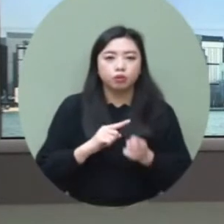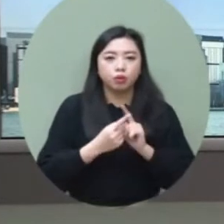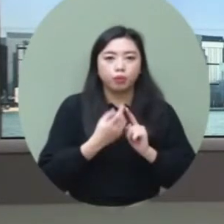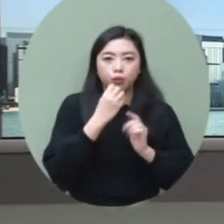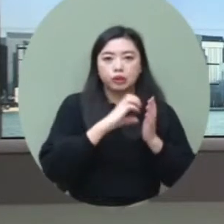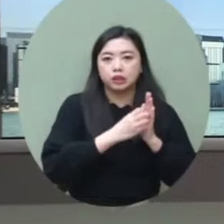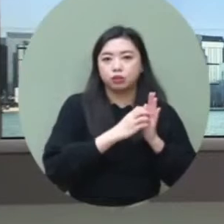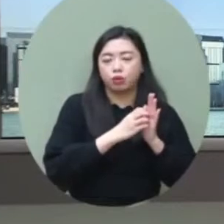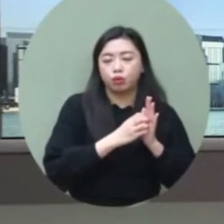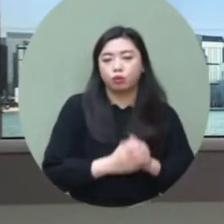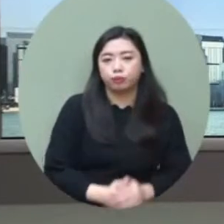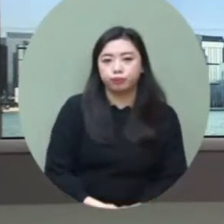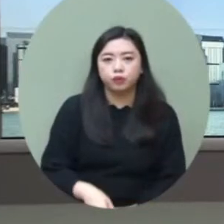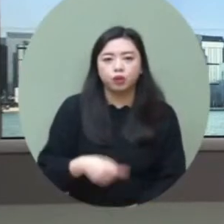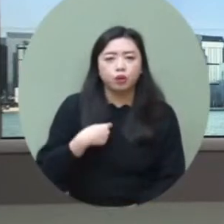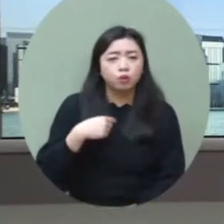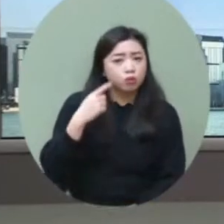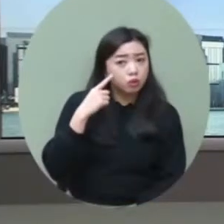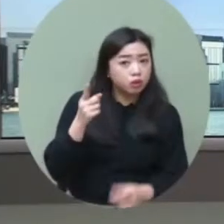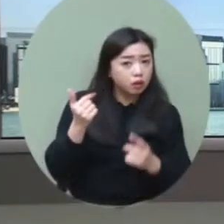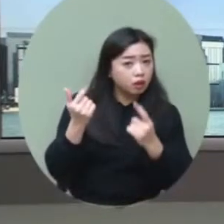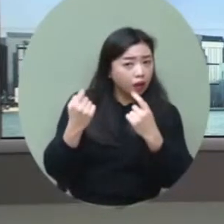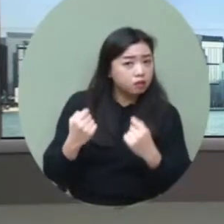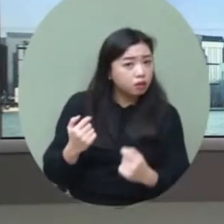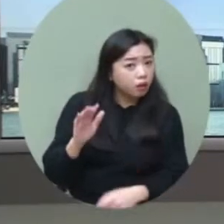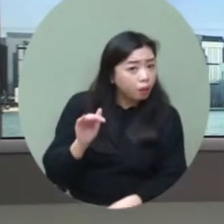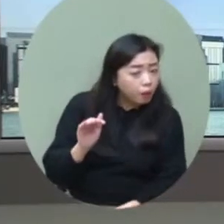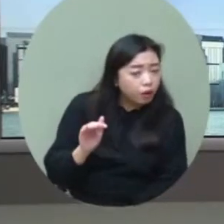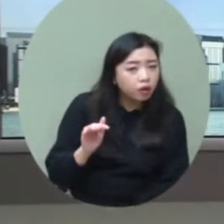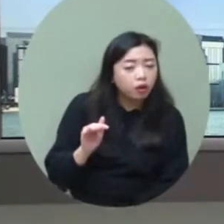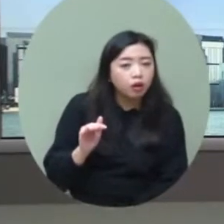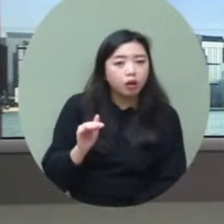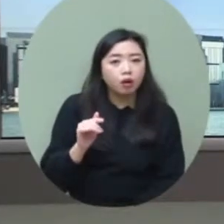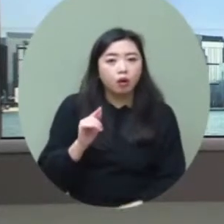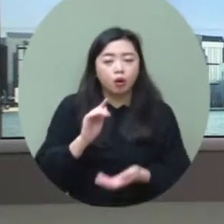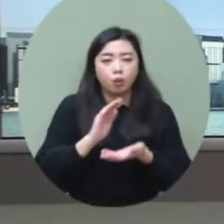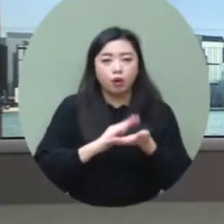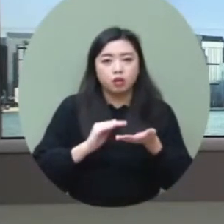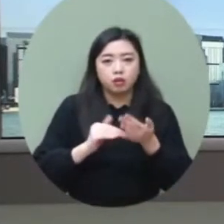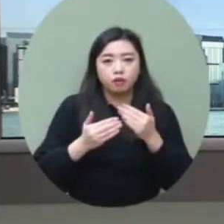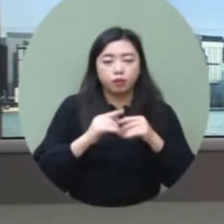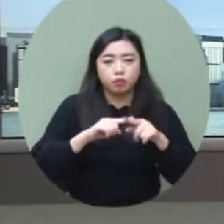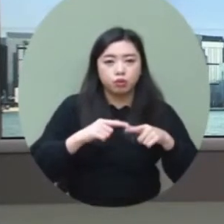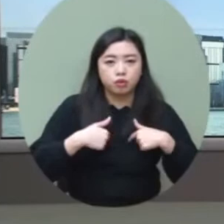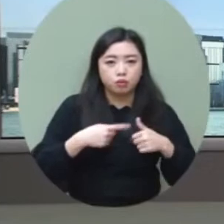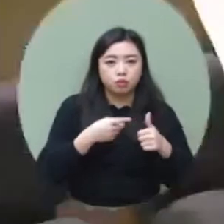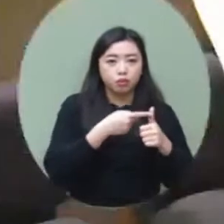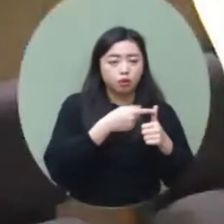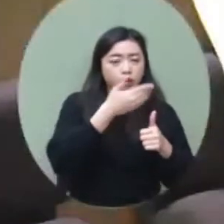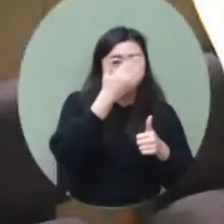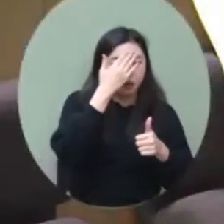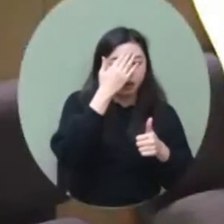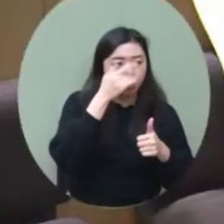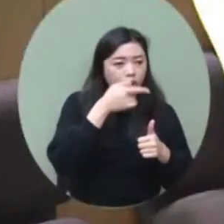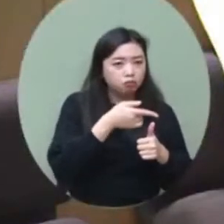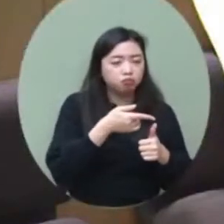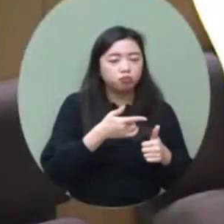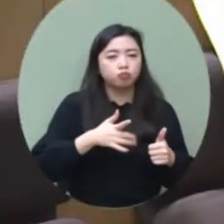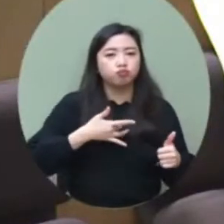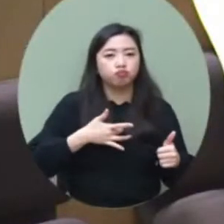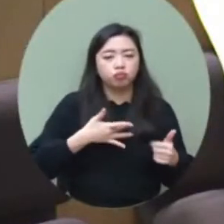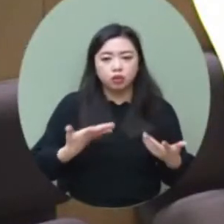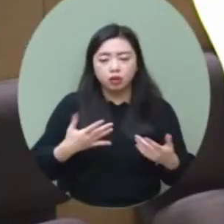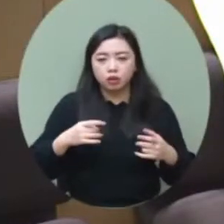Could you explain why the CHP no longer thinks the number of preliminary positive cases is a useful figure to describe the pandemic